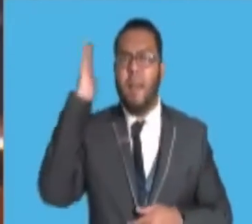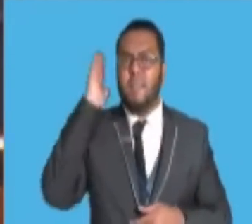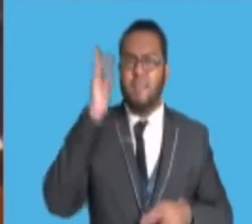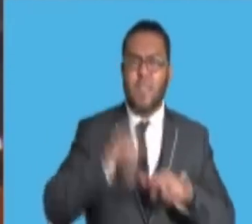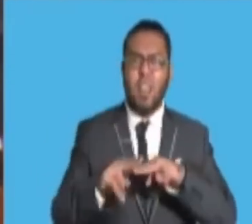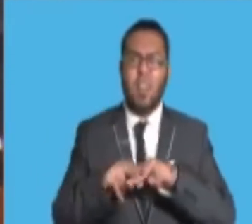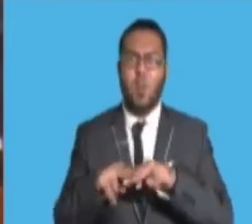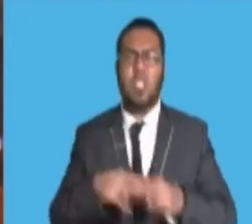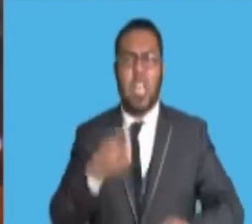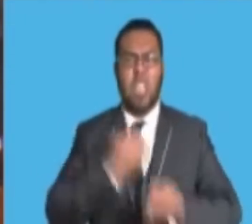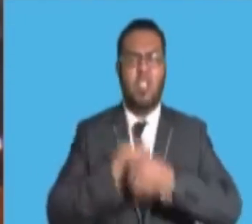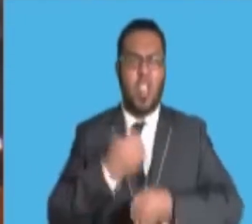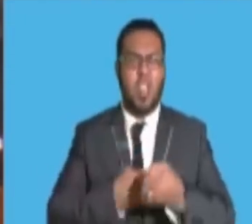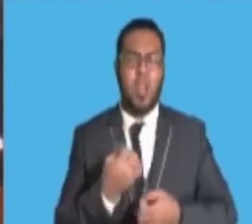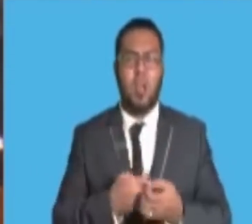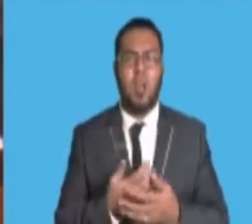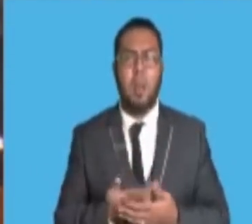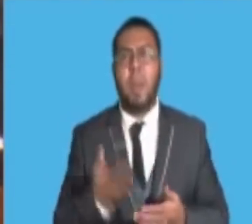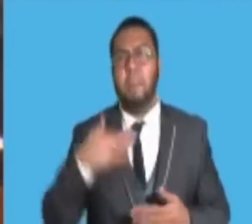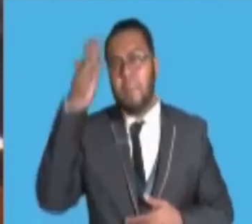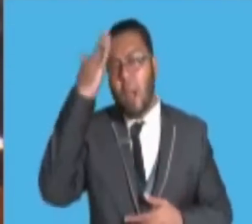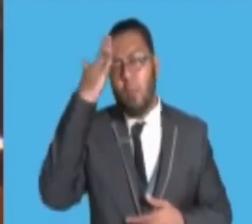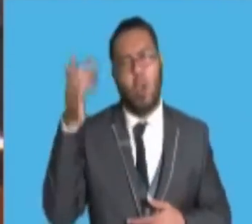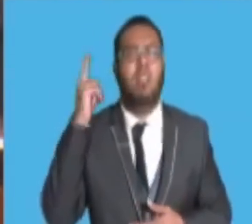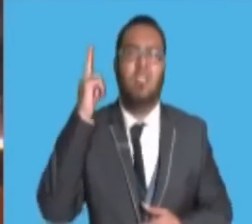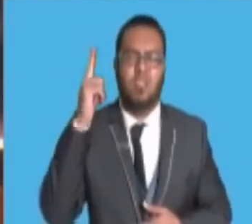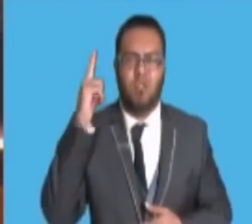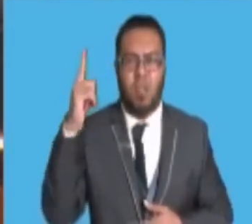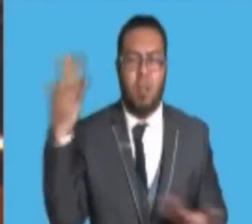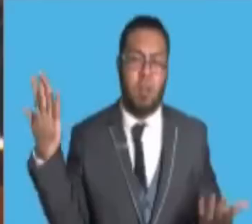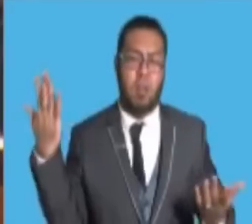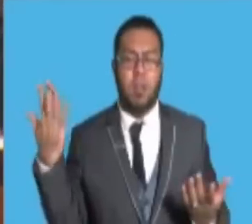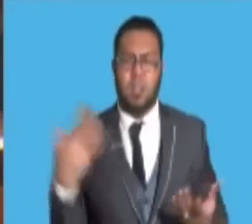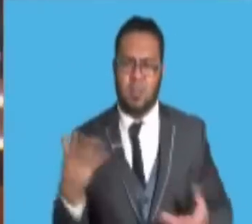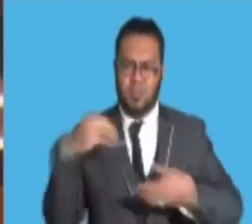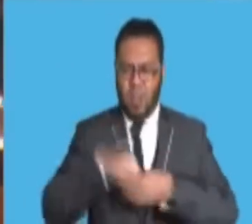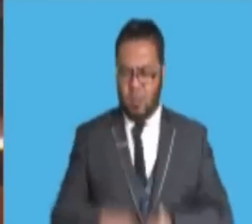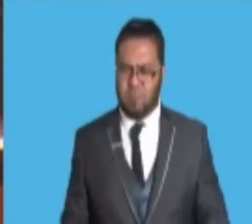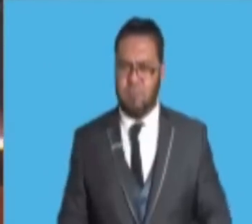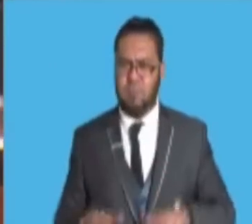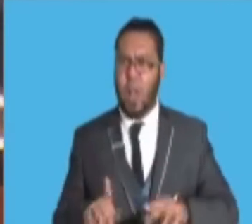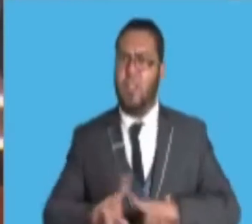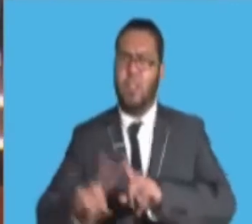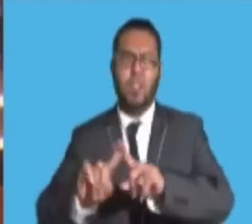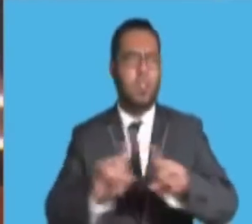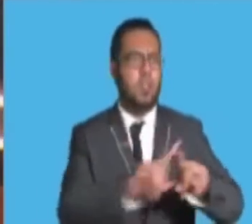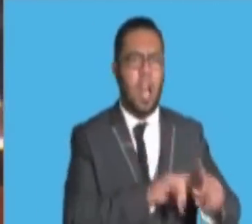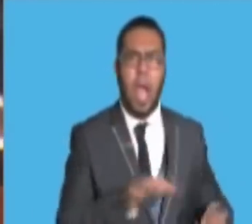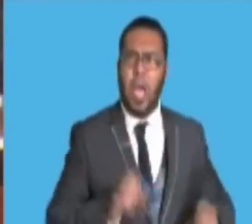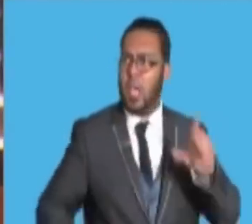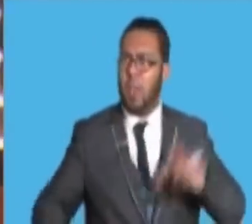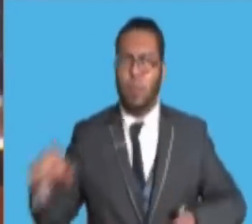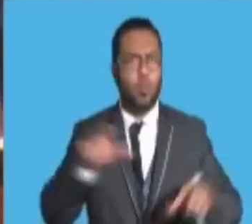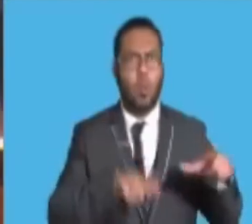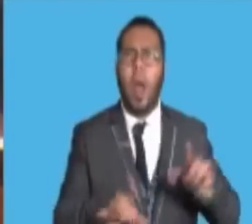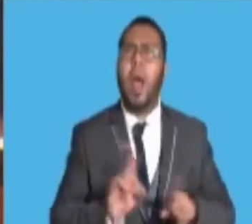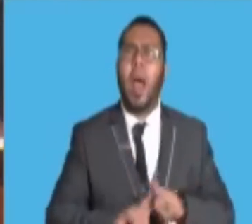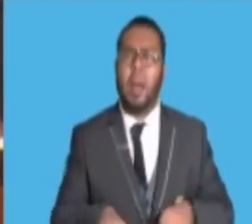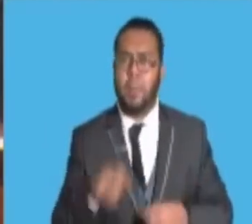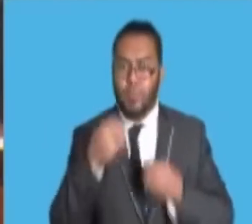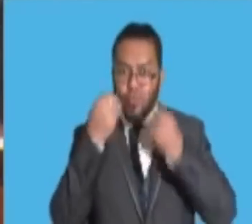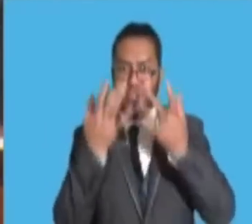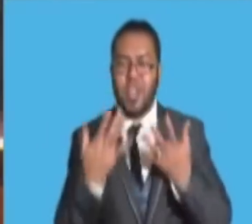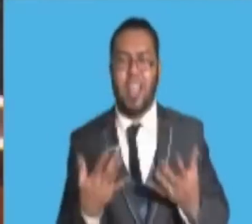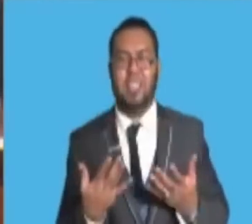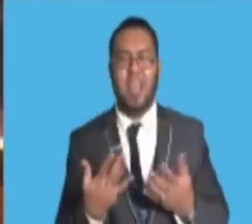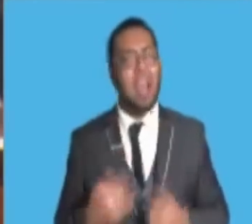Public Works and my mom was a teacher. And as a child, Madam Speaker, growing up in different towns, I came to appreciate our beloved